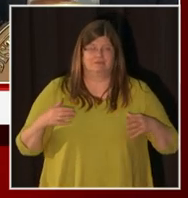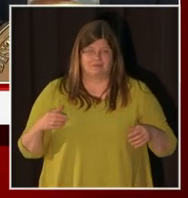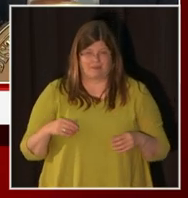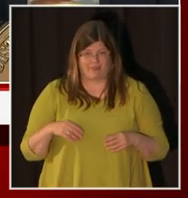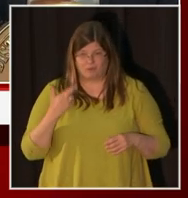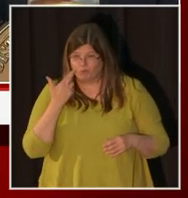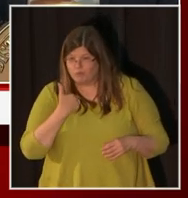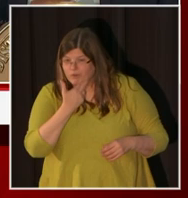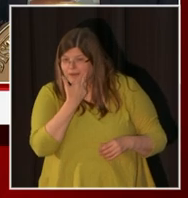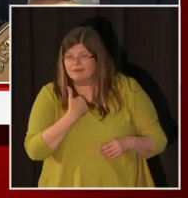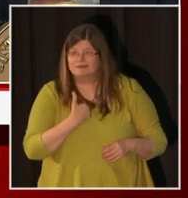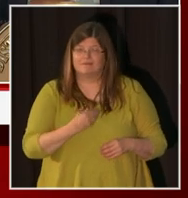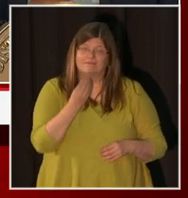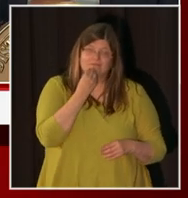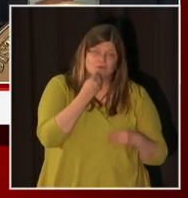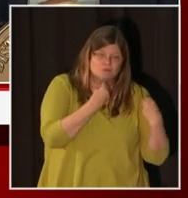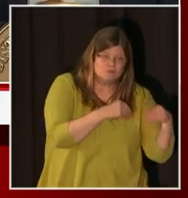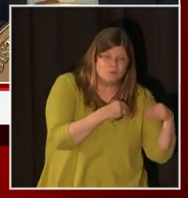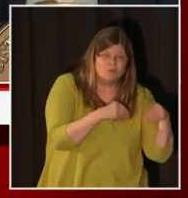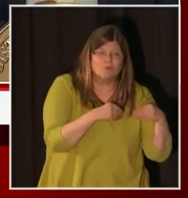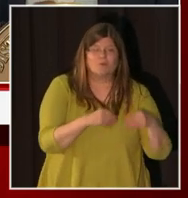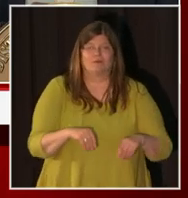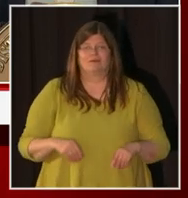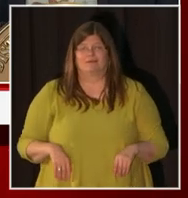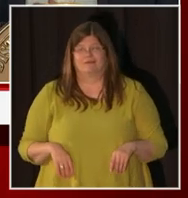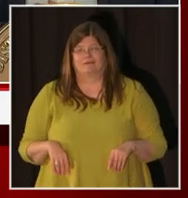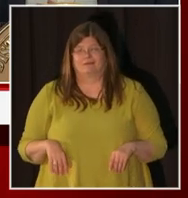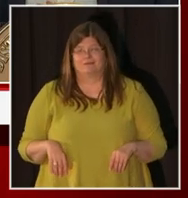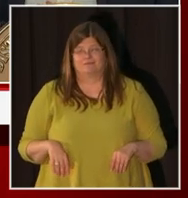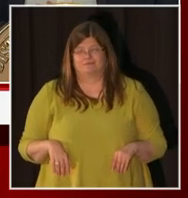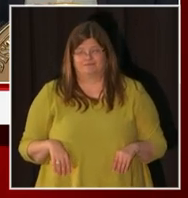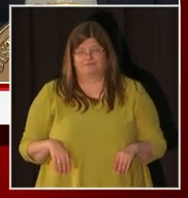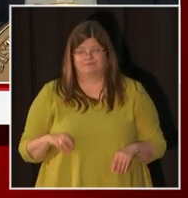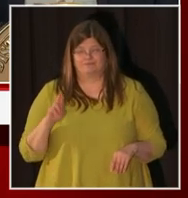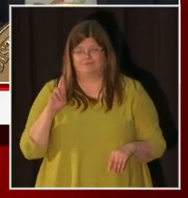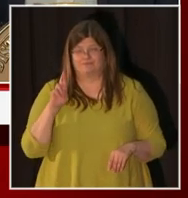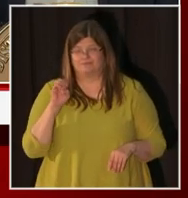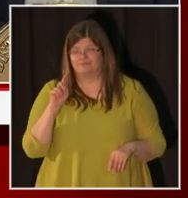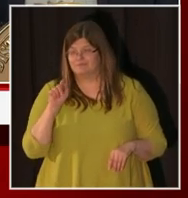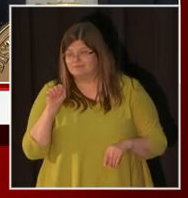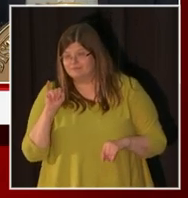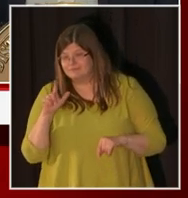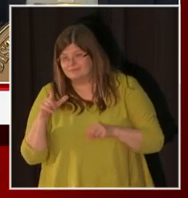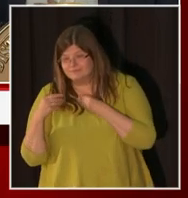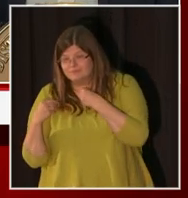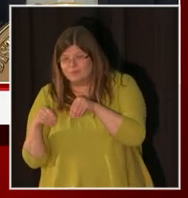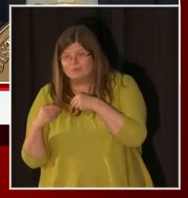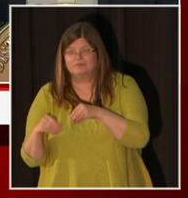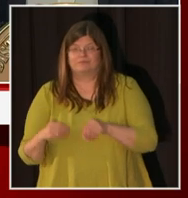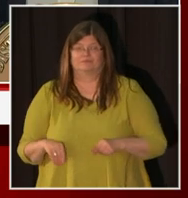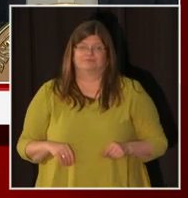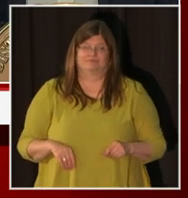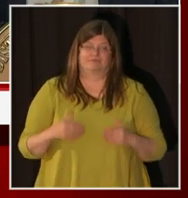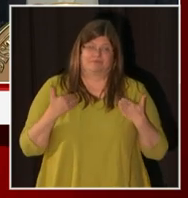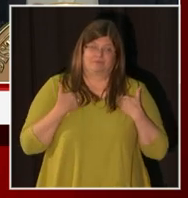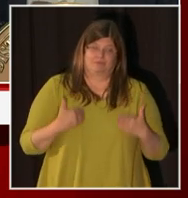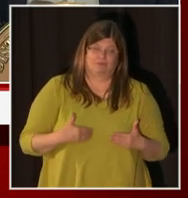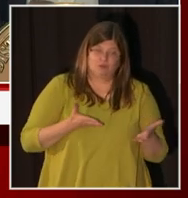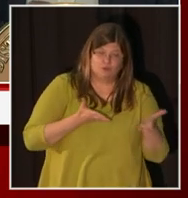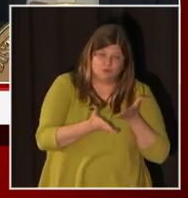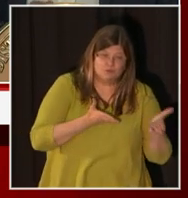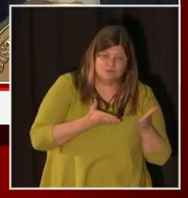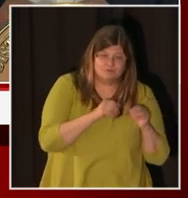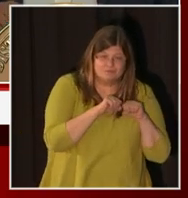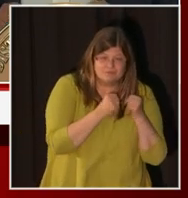retailers will be a subcommittee. Retail and small business, a committee. Human services, social services, and health, and finally